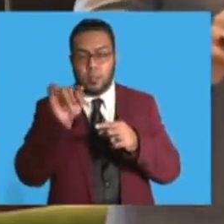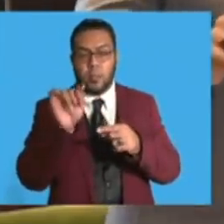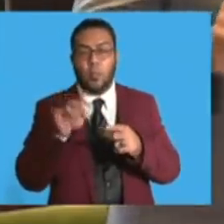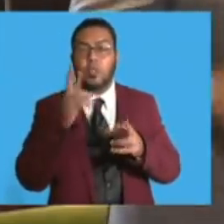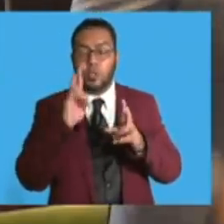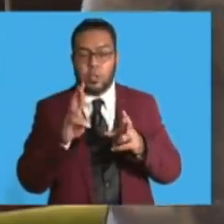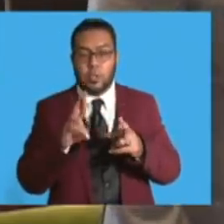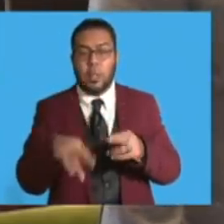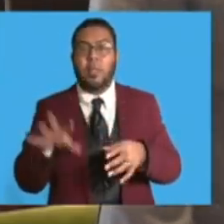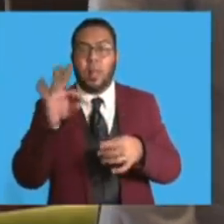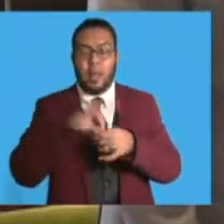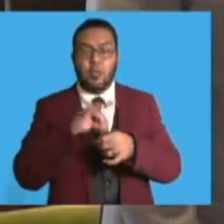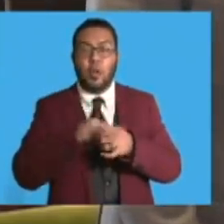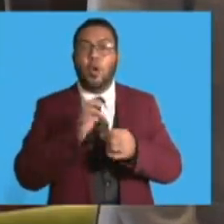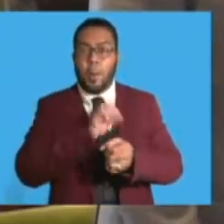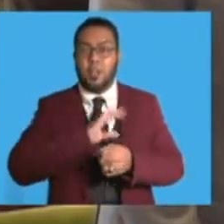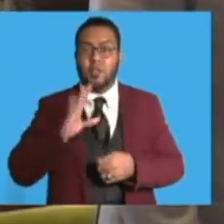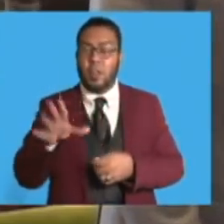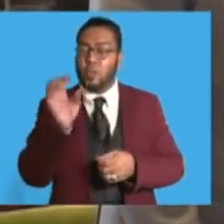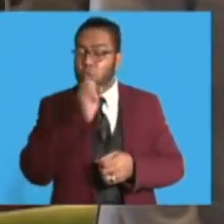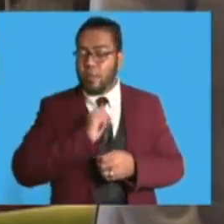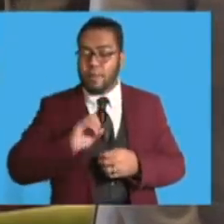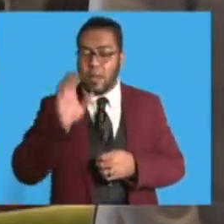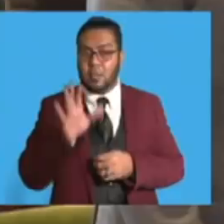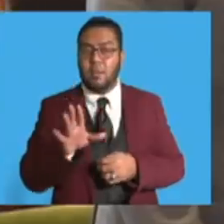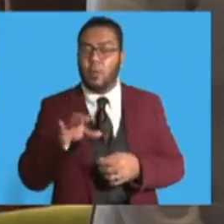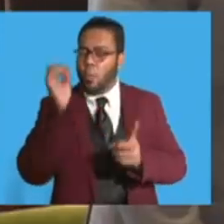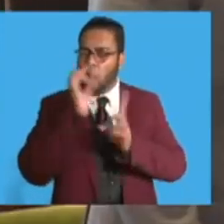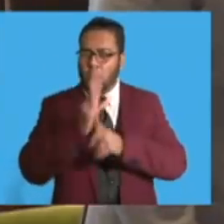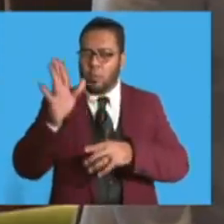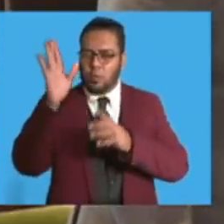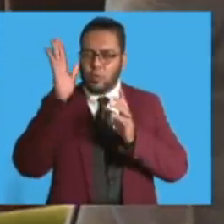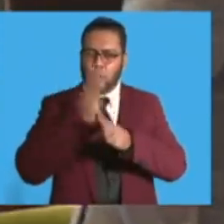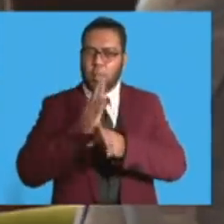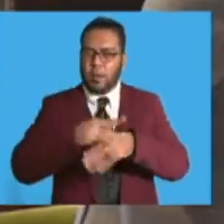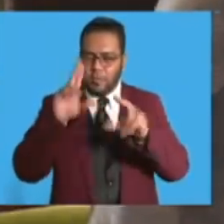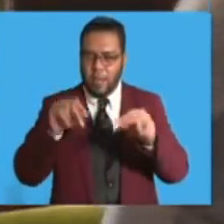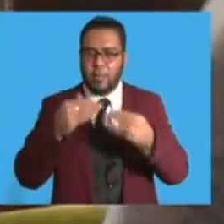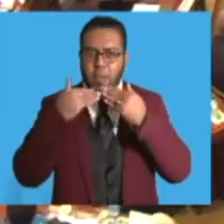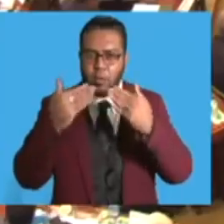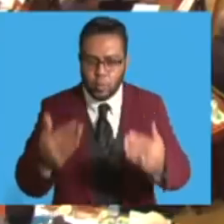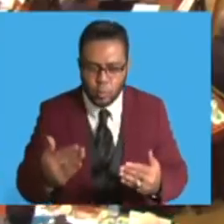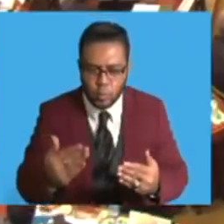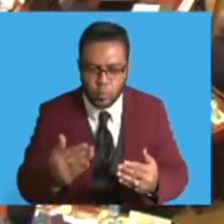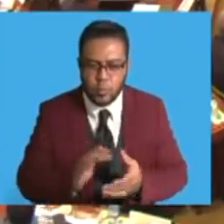also want to wish the Electoral Commission and the Supervisor of Elections for the salient job and wonderful job they have done. Thank you.